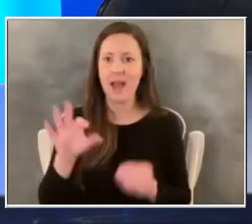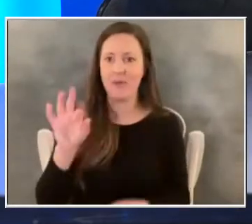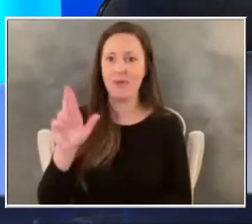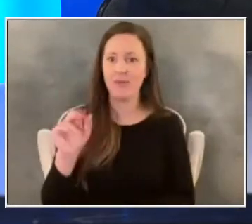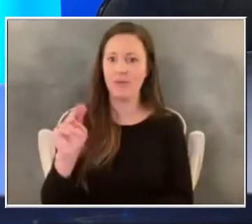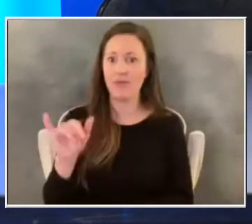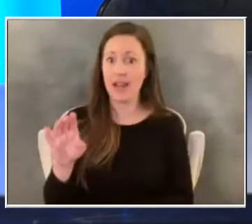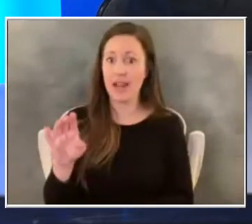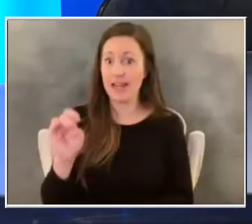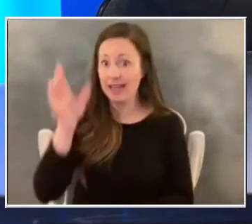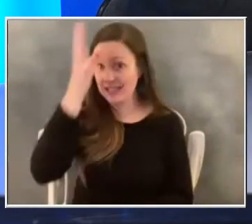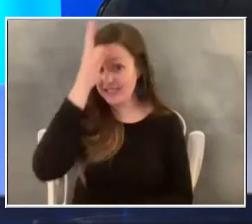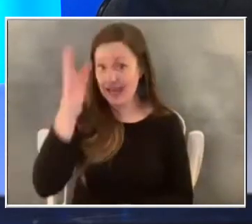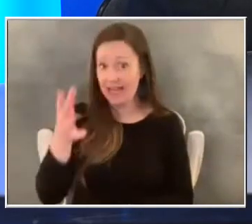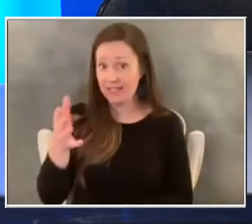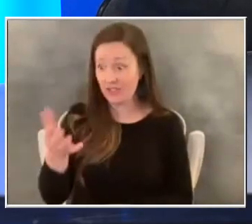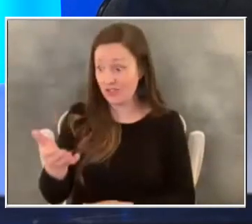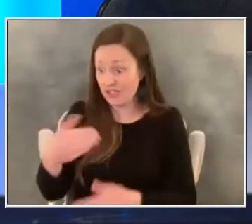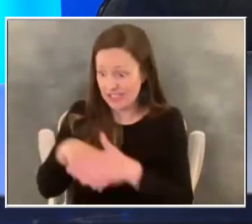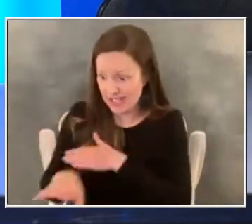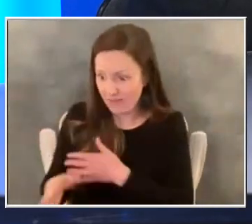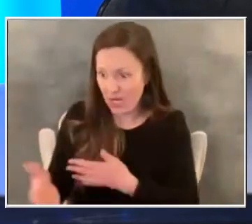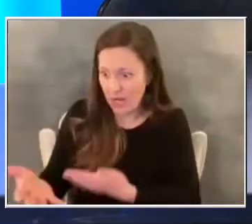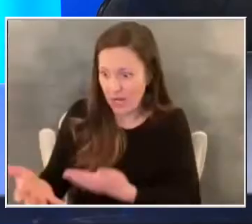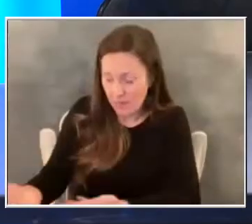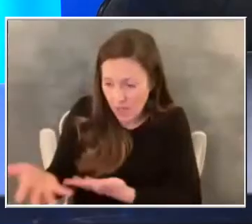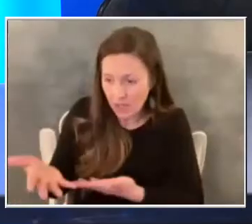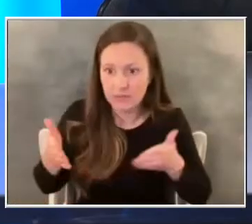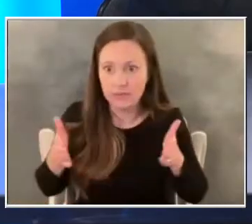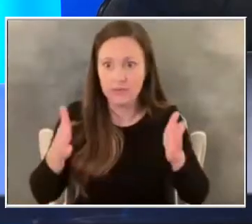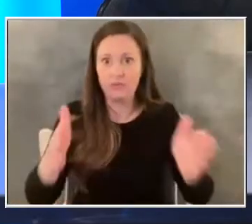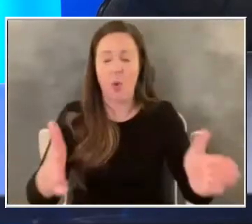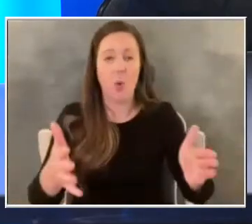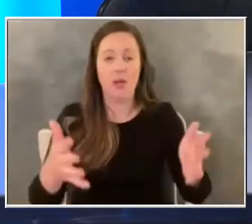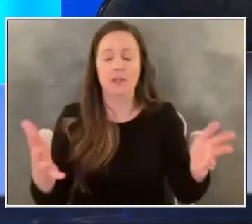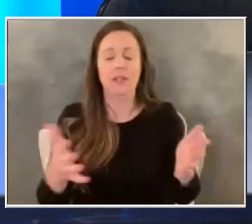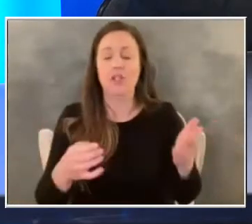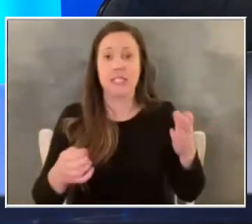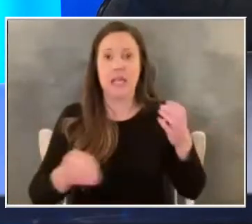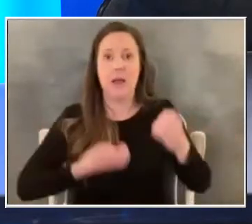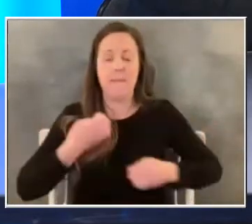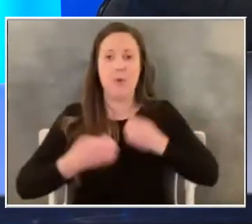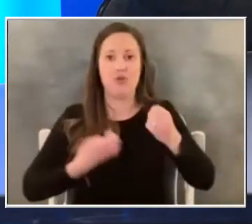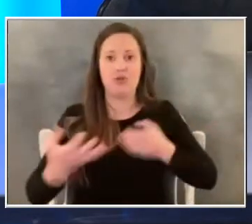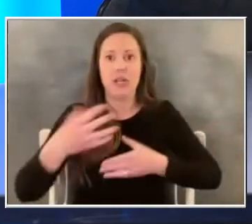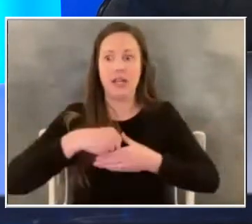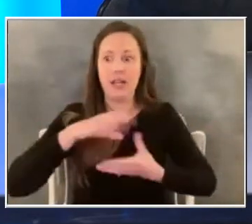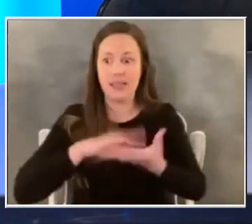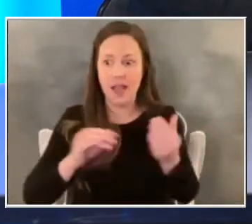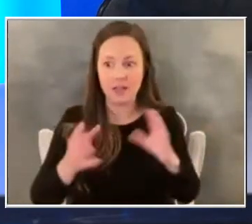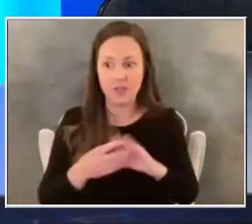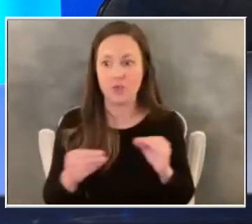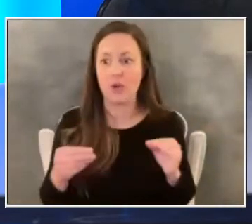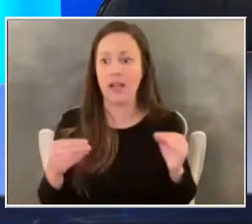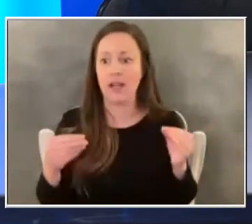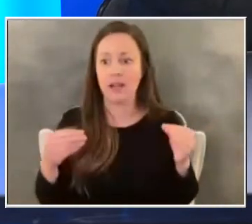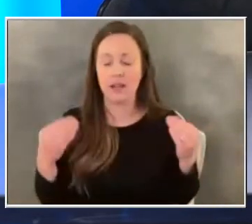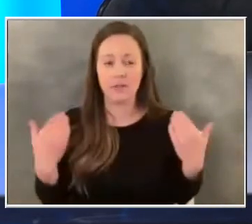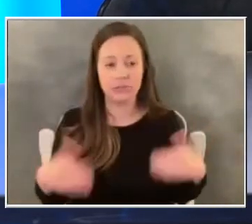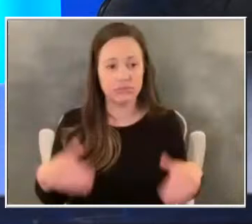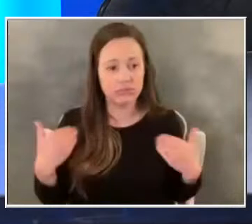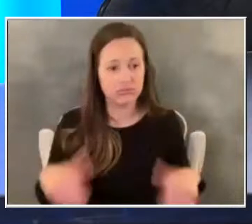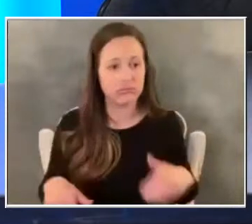him on the side of the road like that, and just the emotion that went into that story. What would it take to eliminate maternity